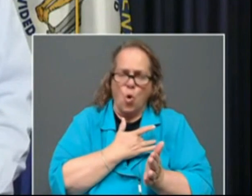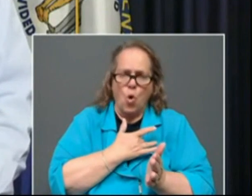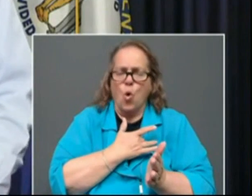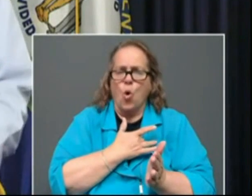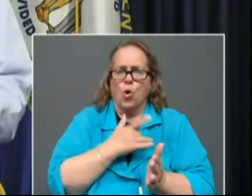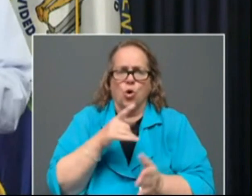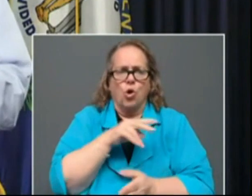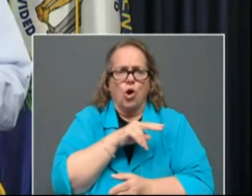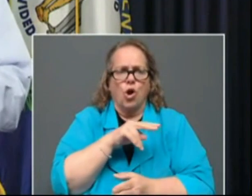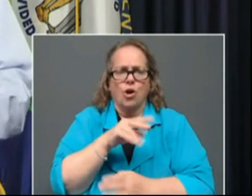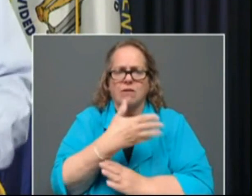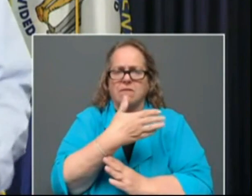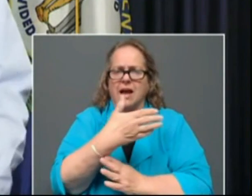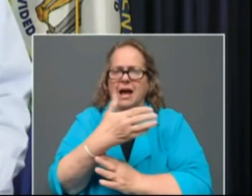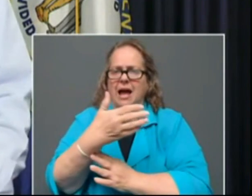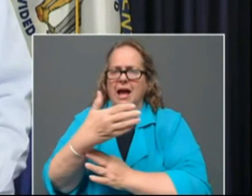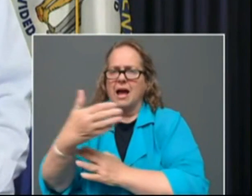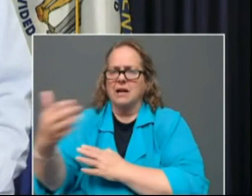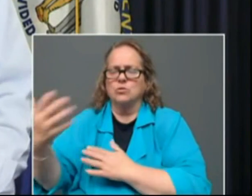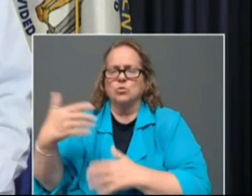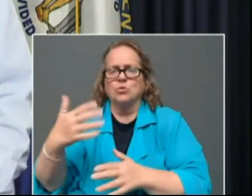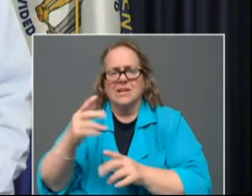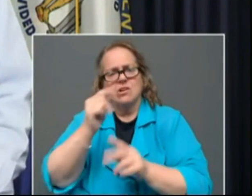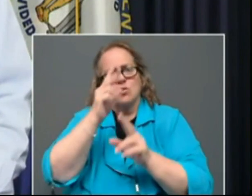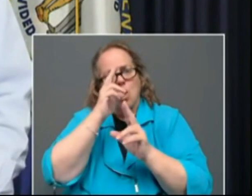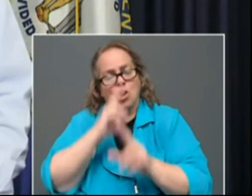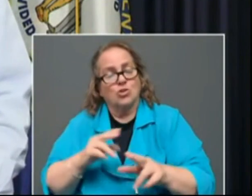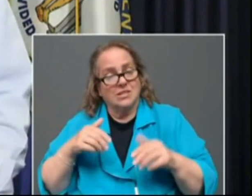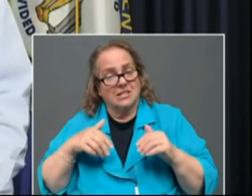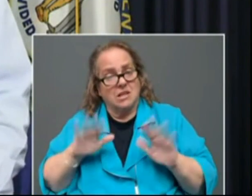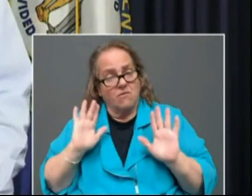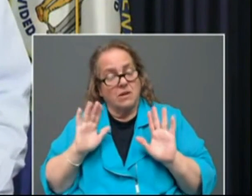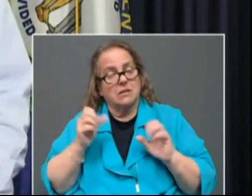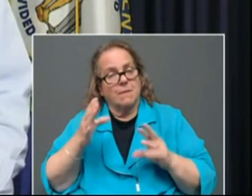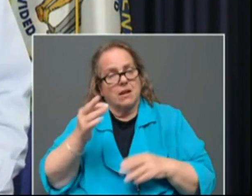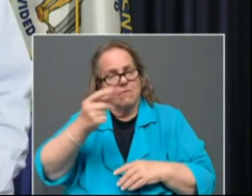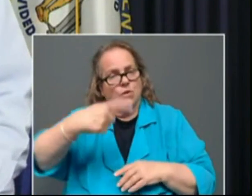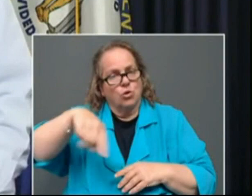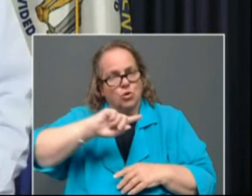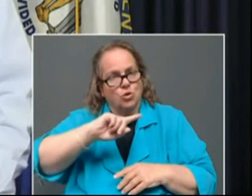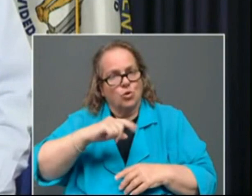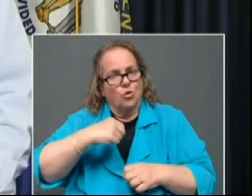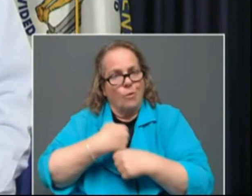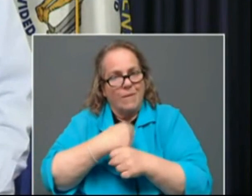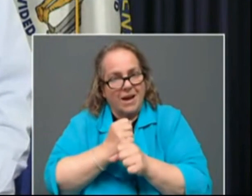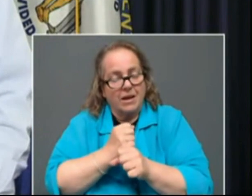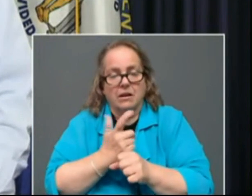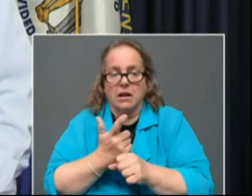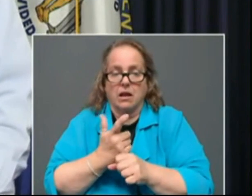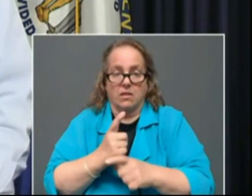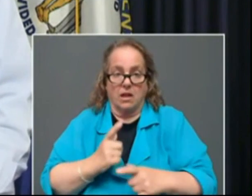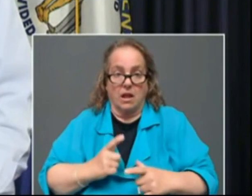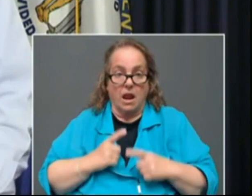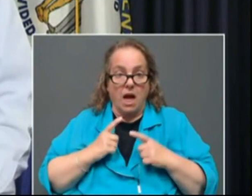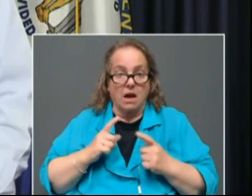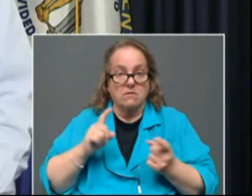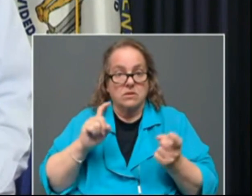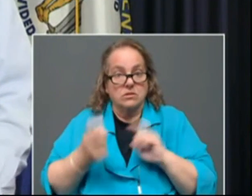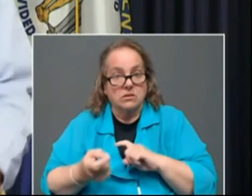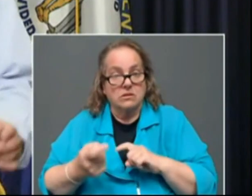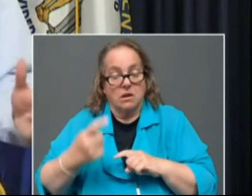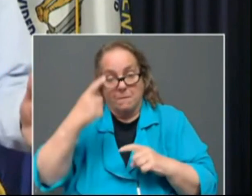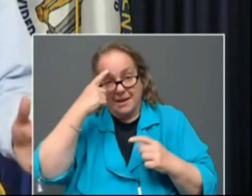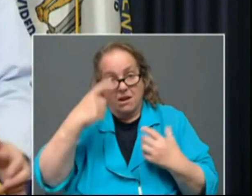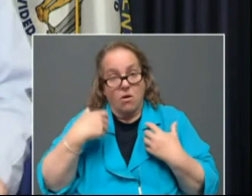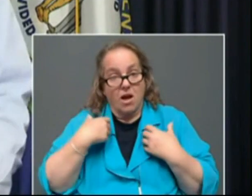the sacrifices that so many of you all have made, the lives upended, the mental health difficulties